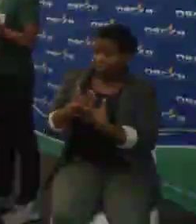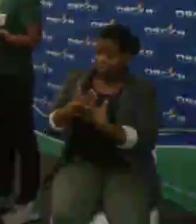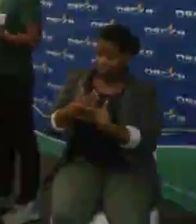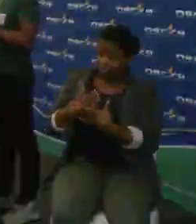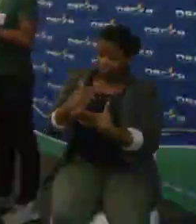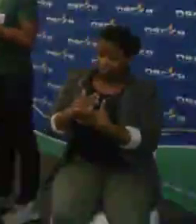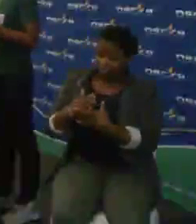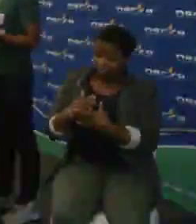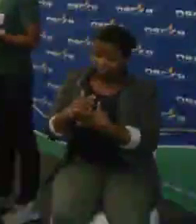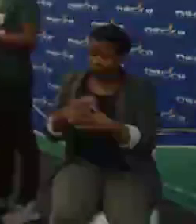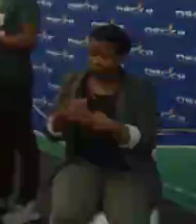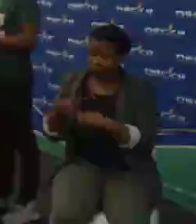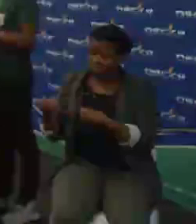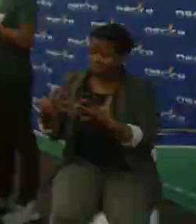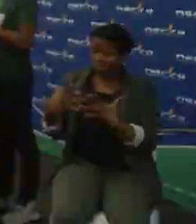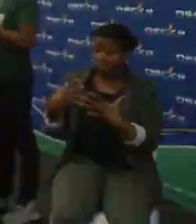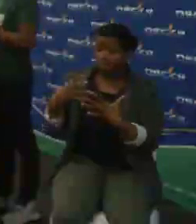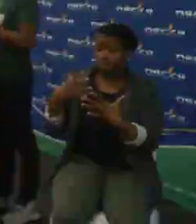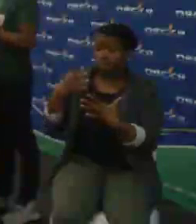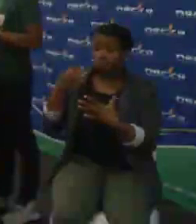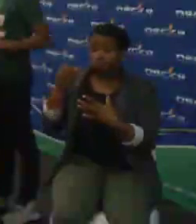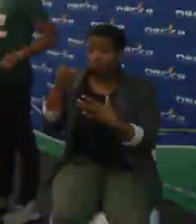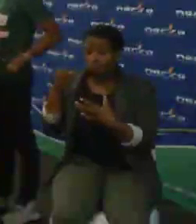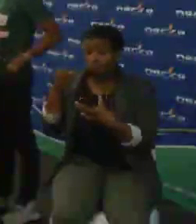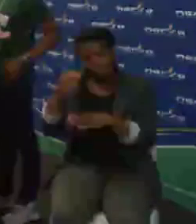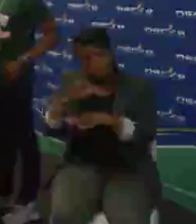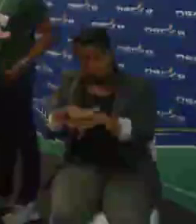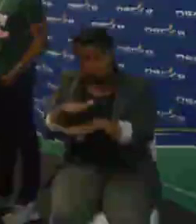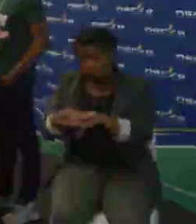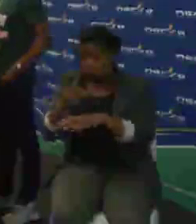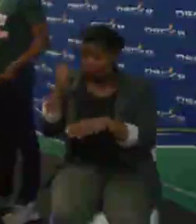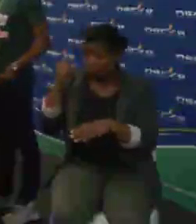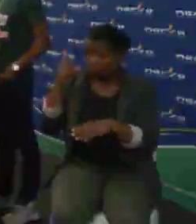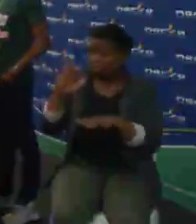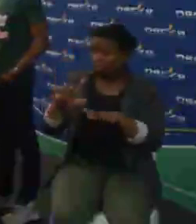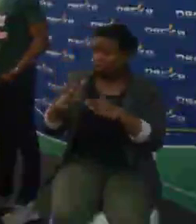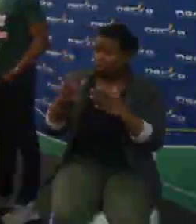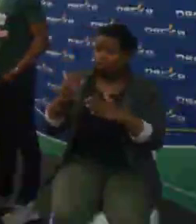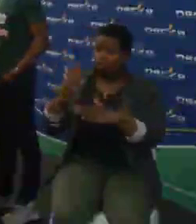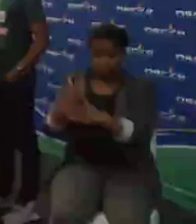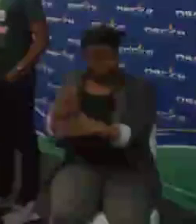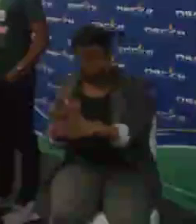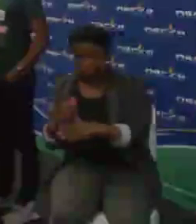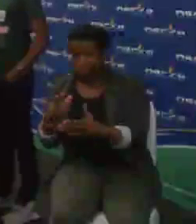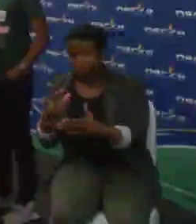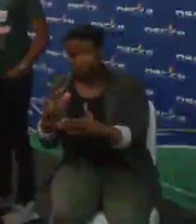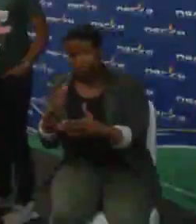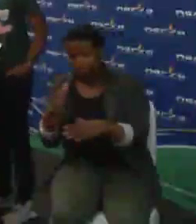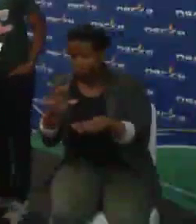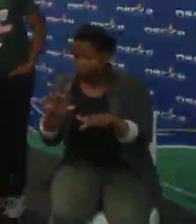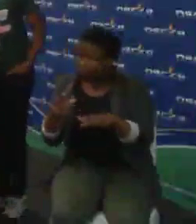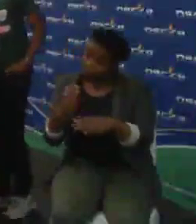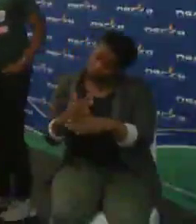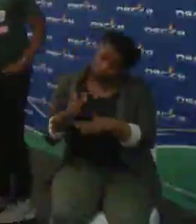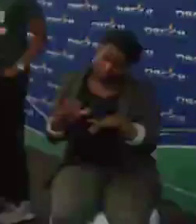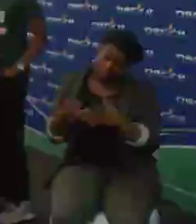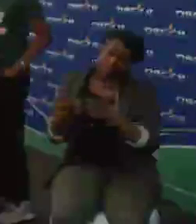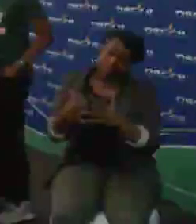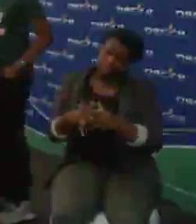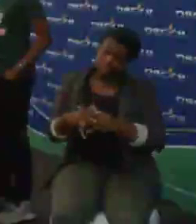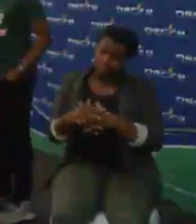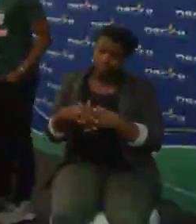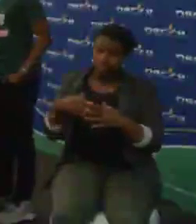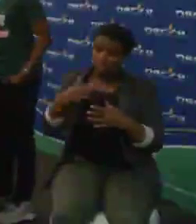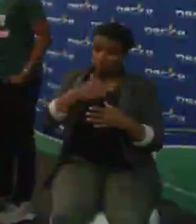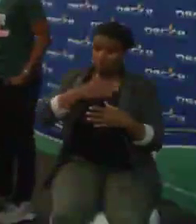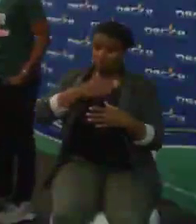So give us an understanding of what this subsidy really is and how it really works. So in closing, we